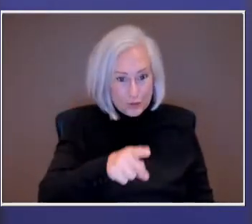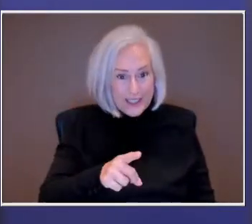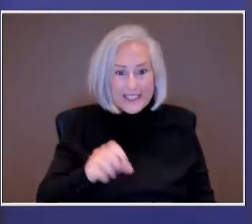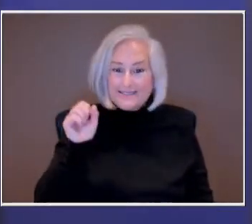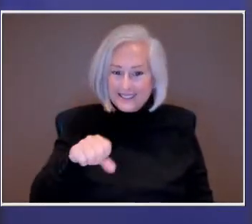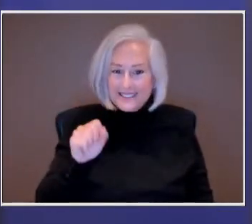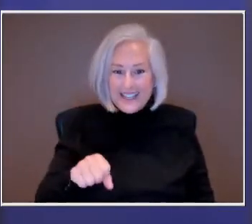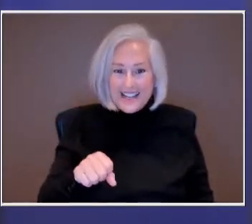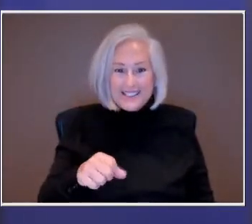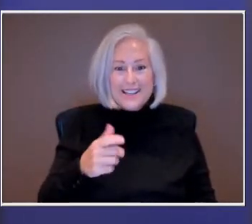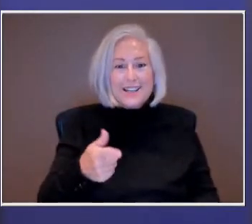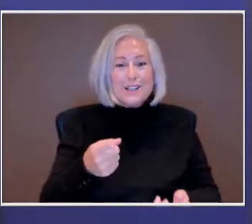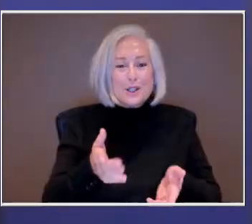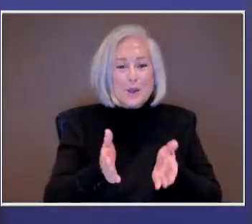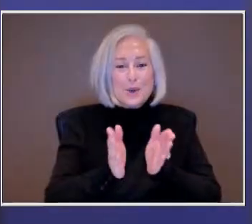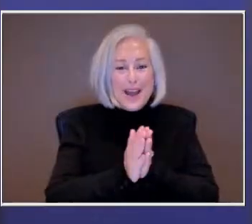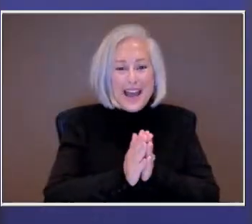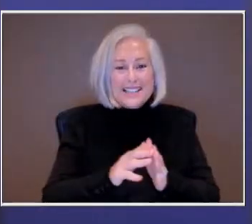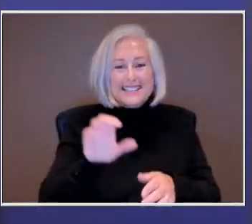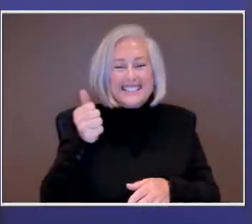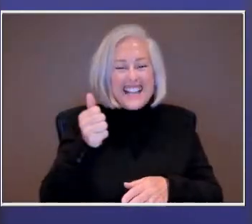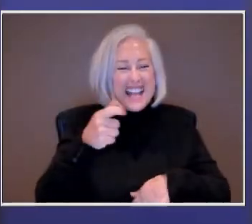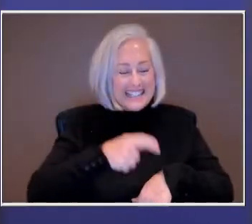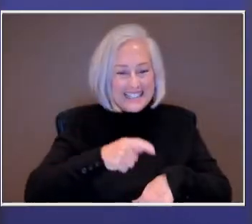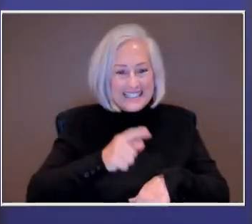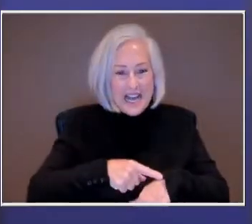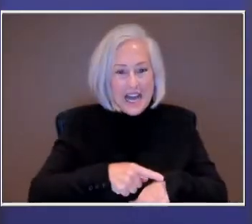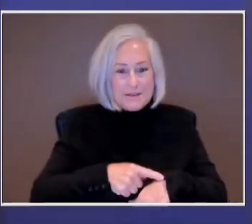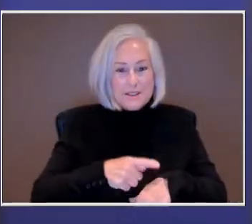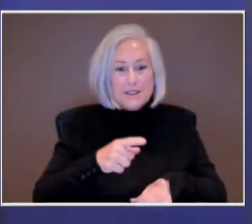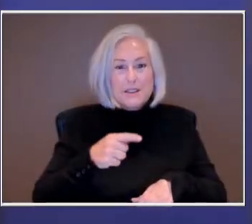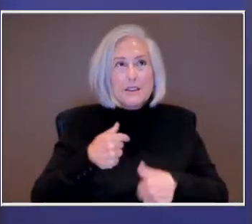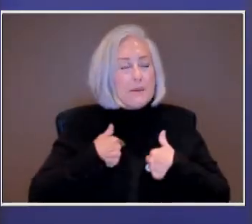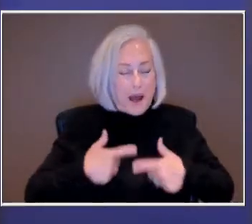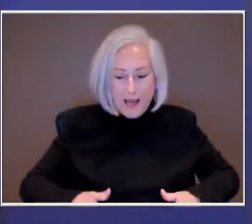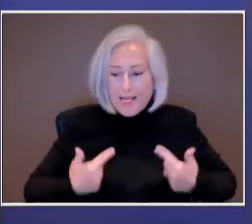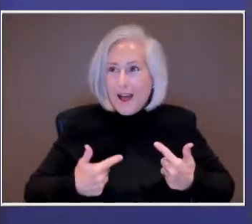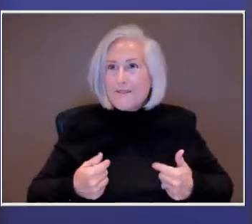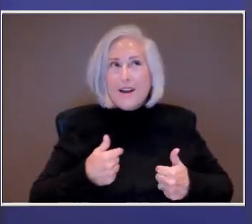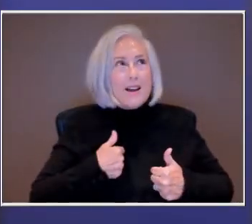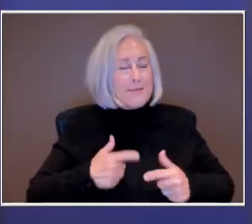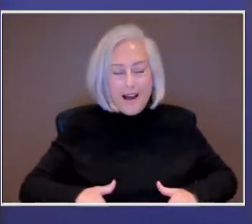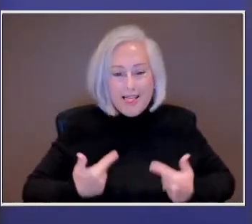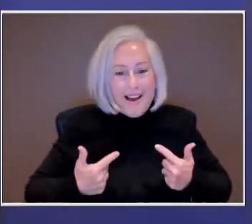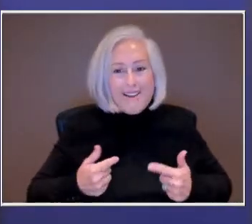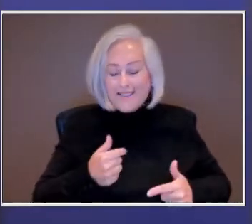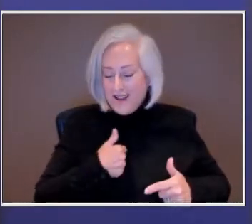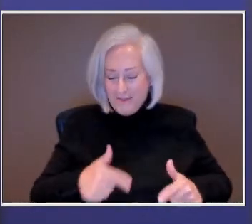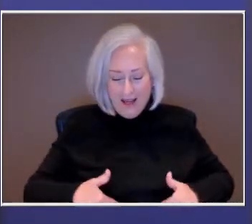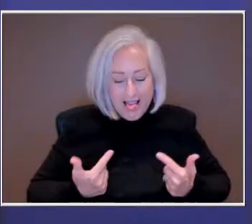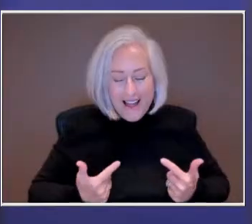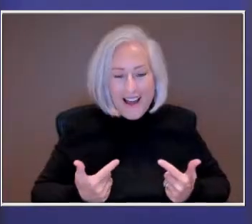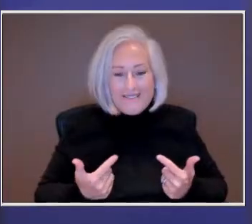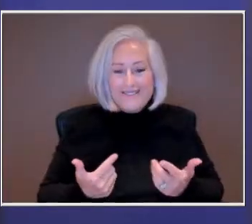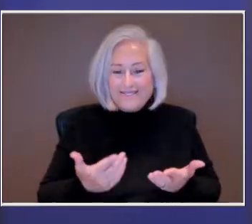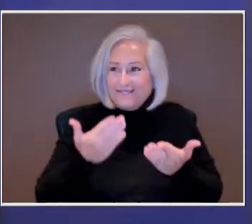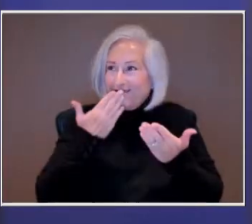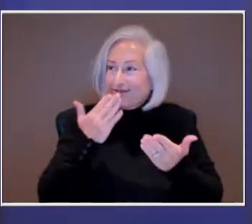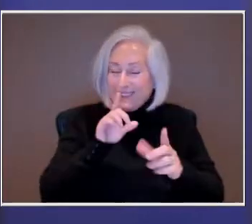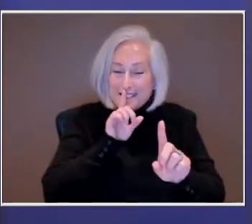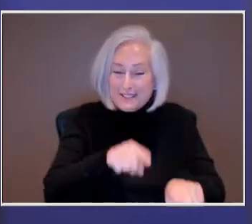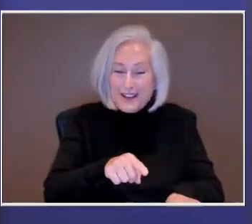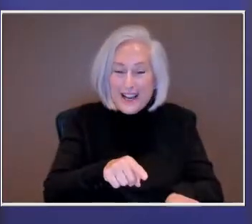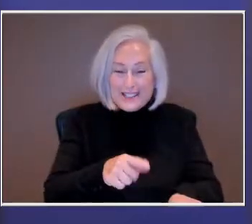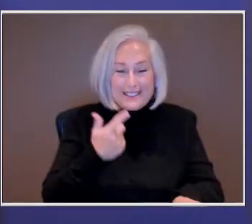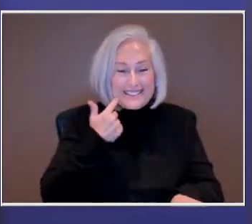about 10 times while you were out." You did? Yeah, I remember. Am I alive? Am I alive? And I kept thinking, I go, "Well, thanks for answering." That was the